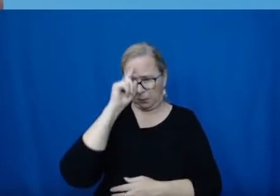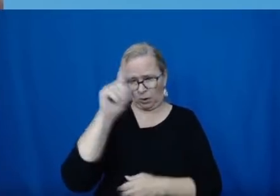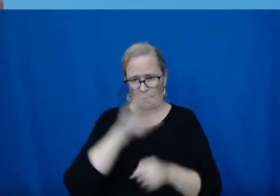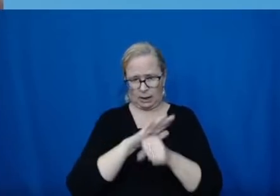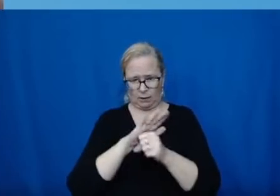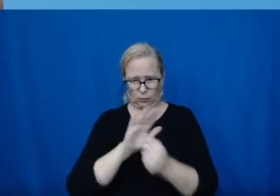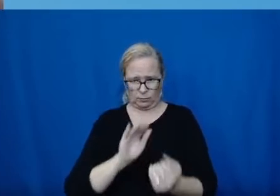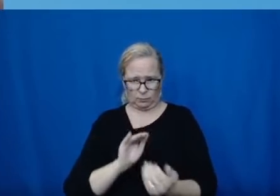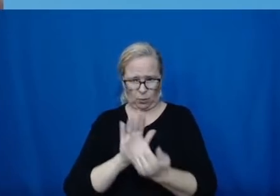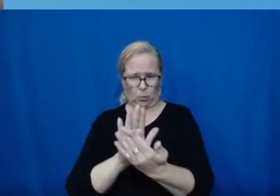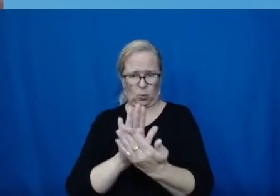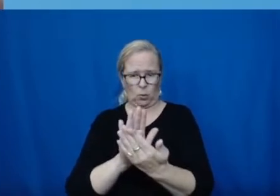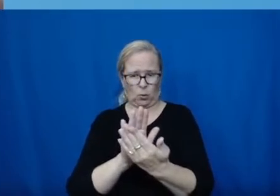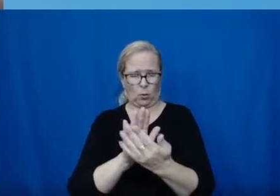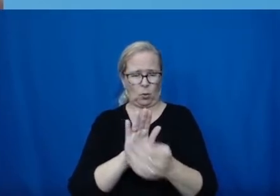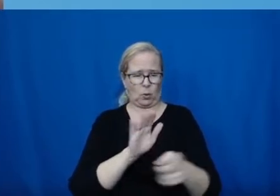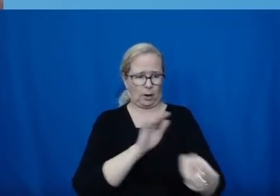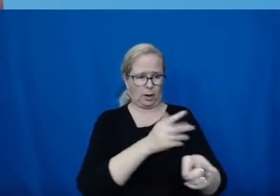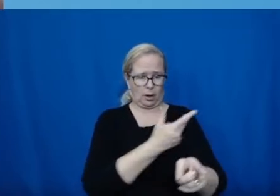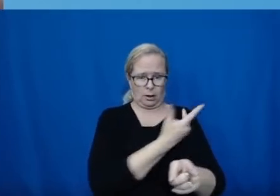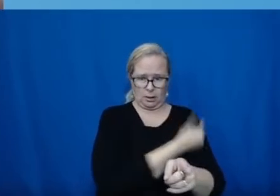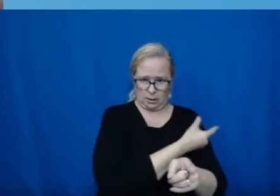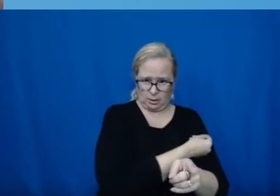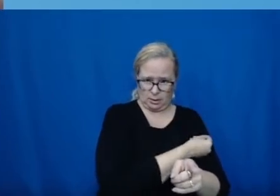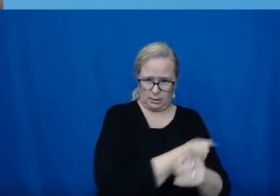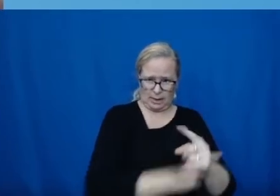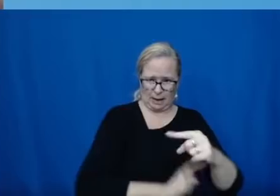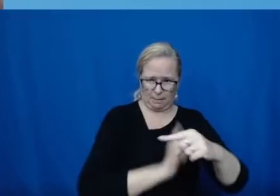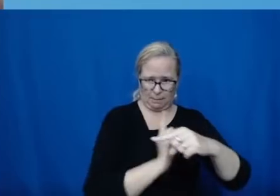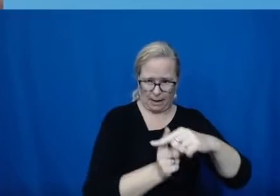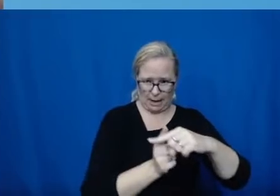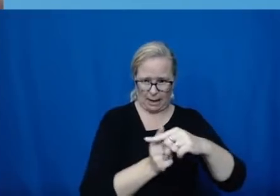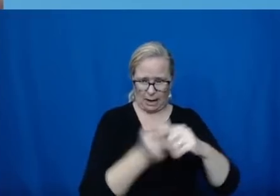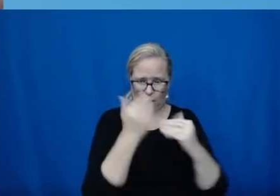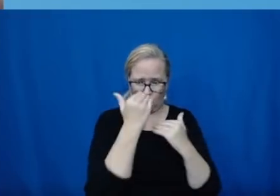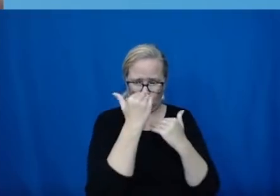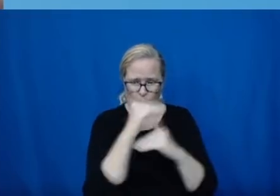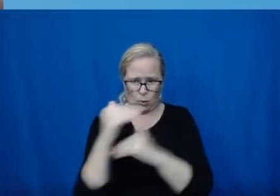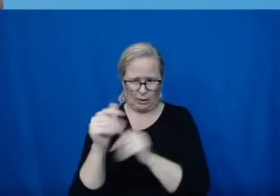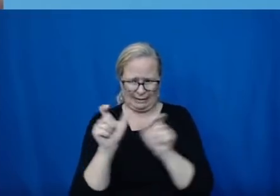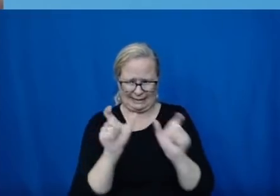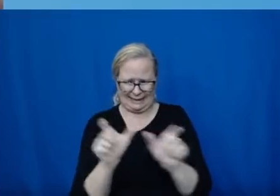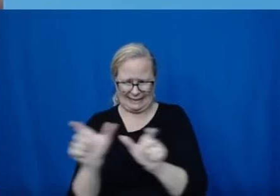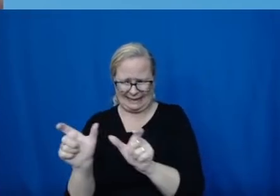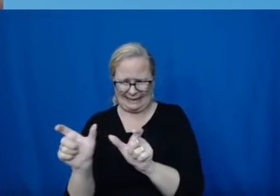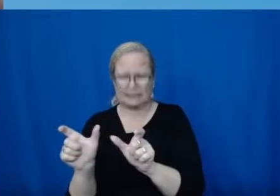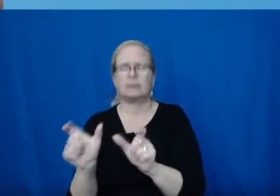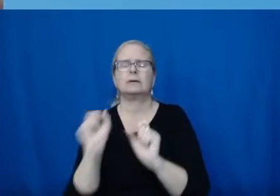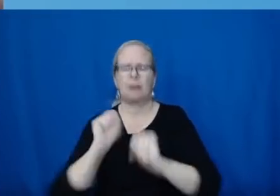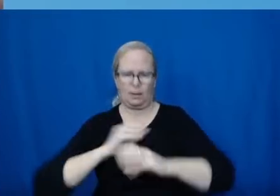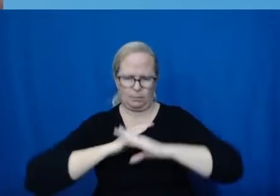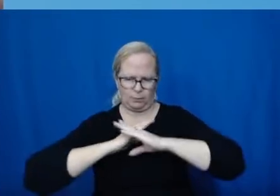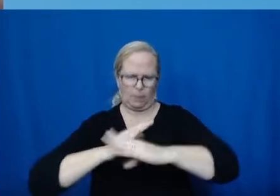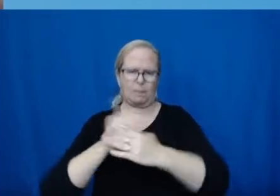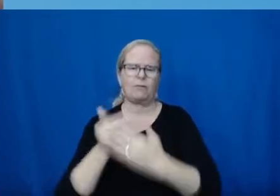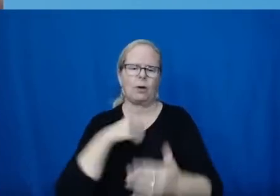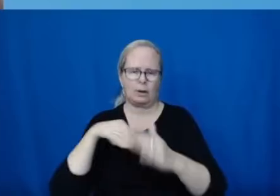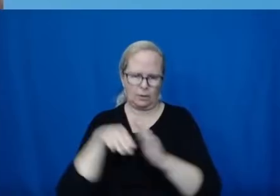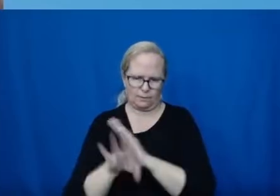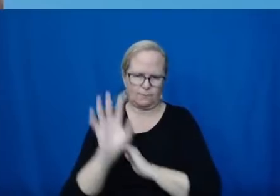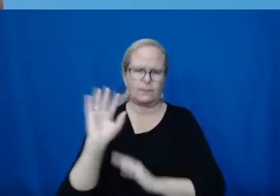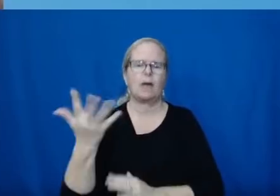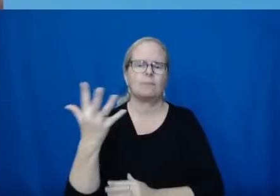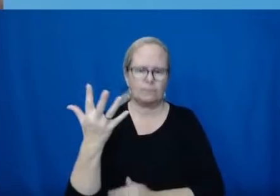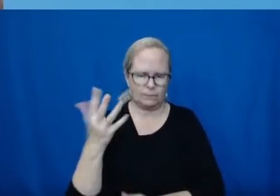But again, okay, so I think it's this respect to the virus and knowing the limits of our tools and using